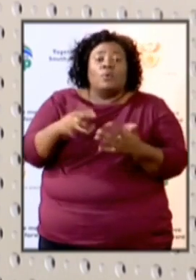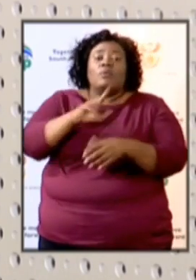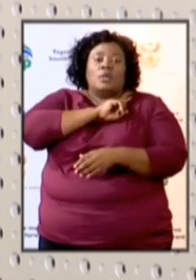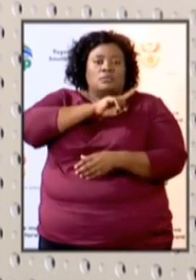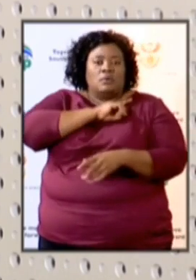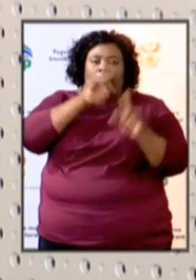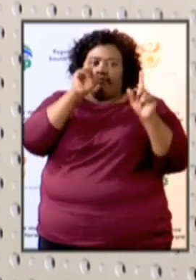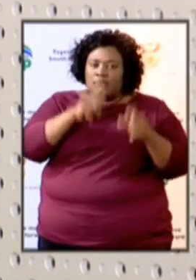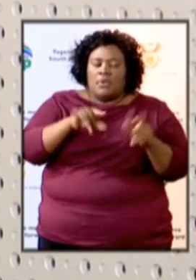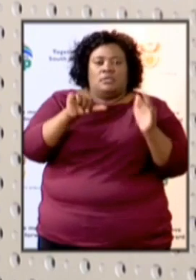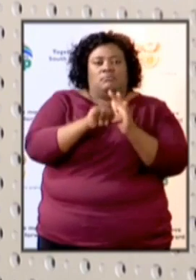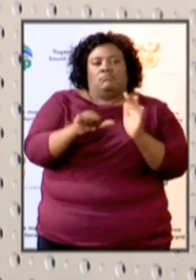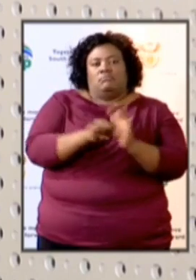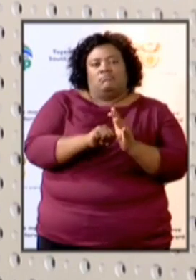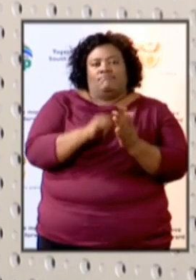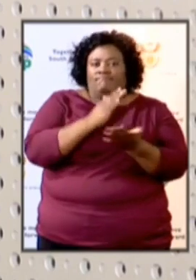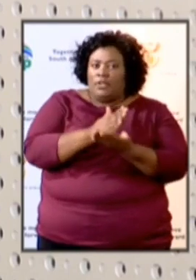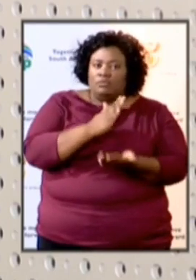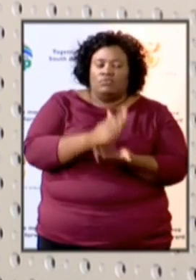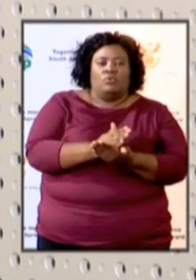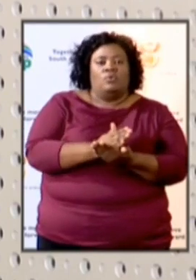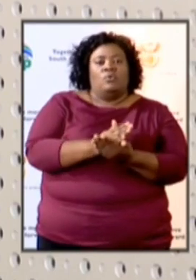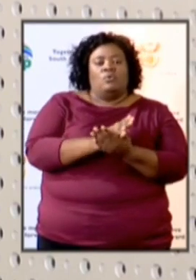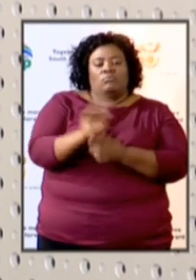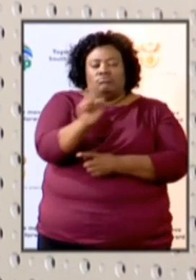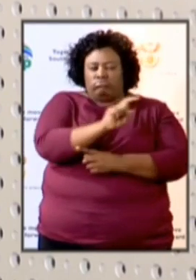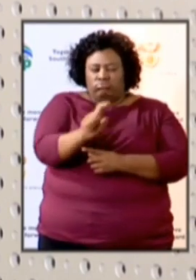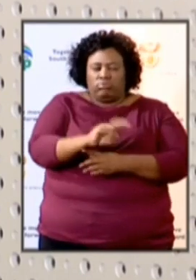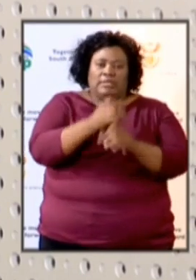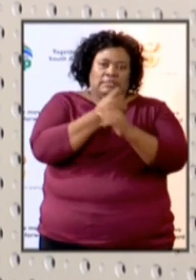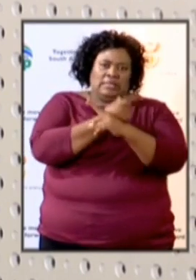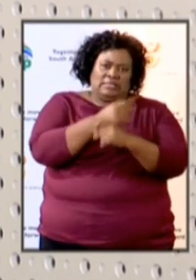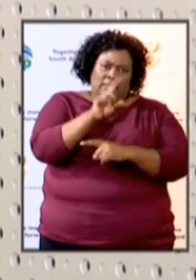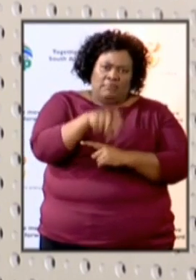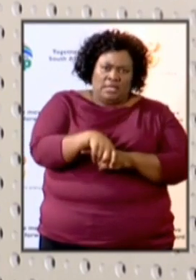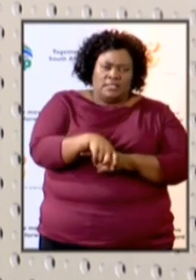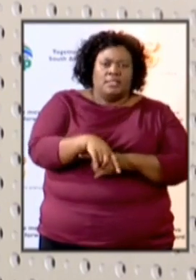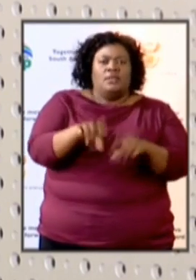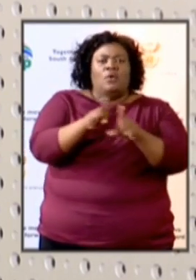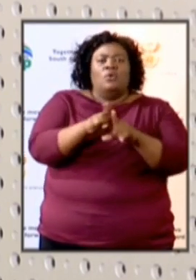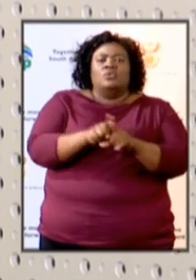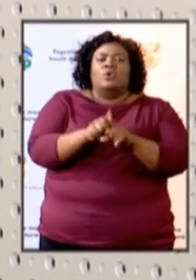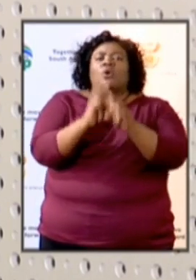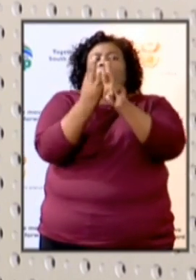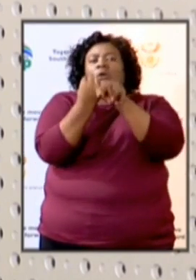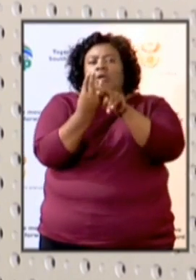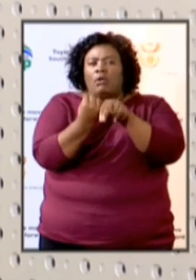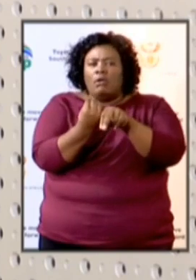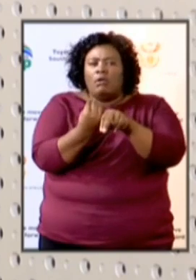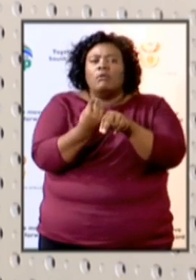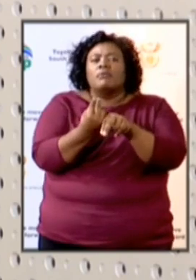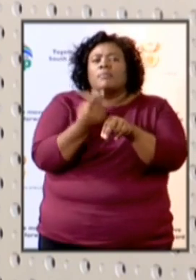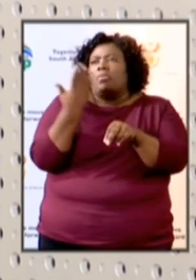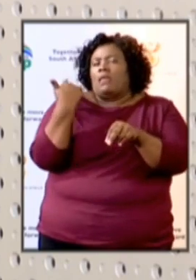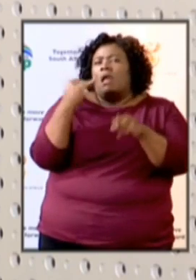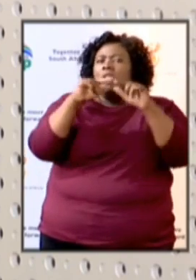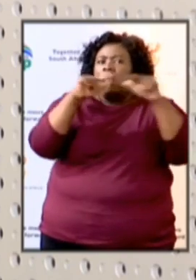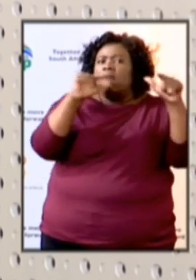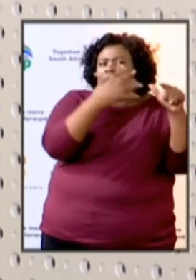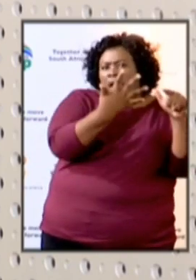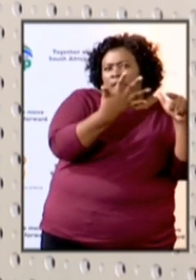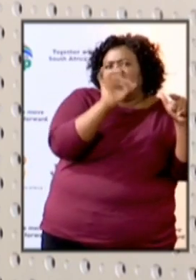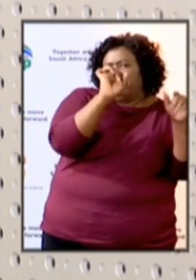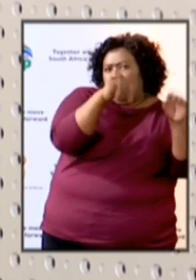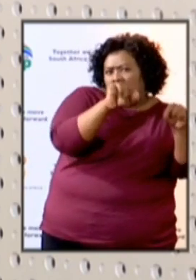sanitization and all that. Of course, e-hailing, as it was allowed in level 5, it's